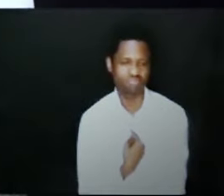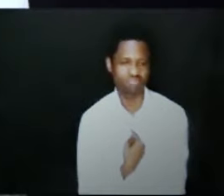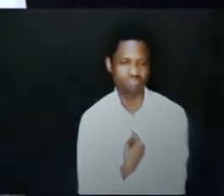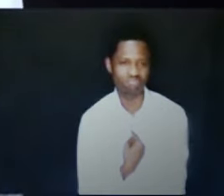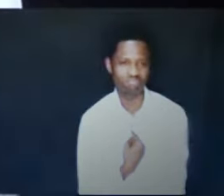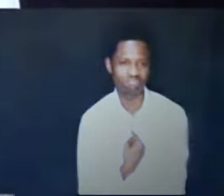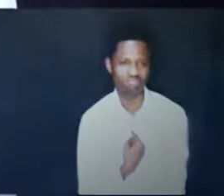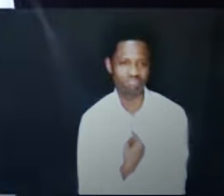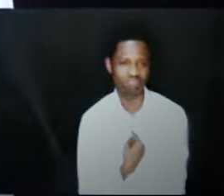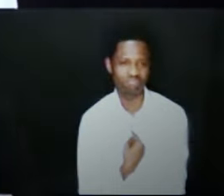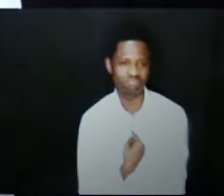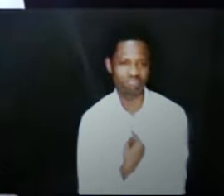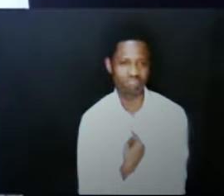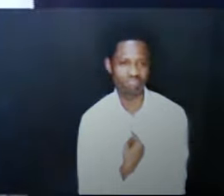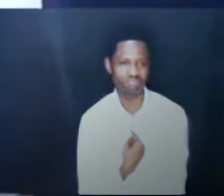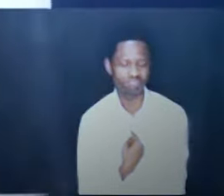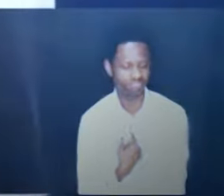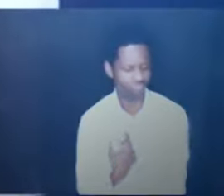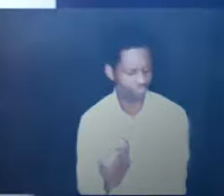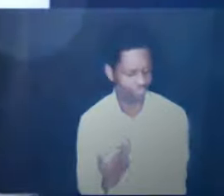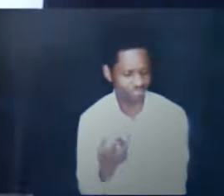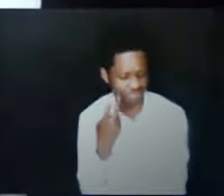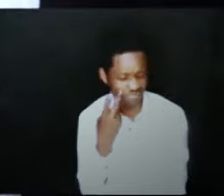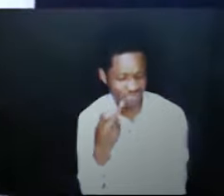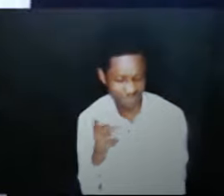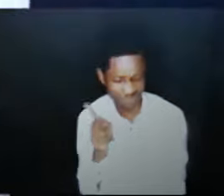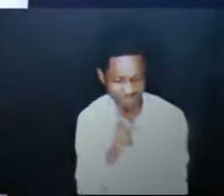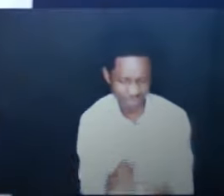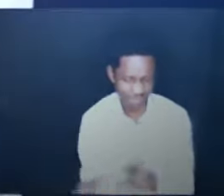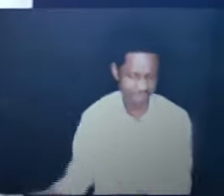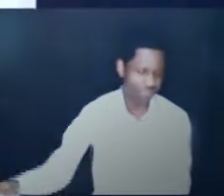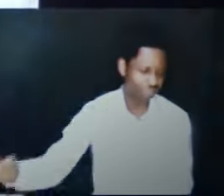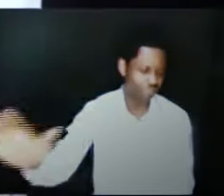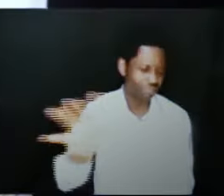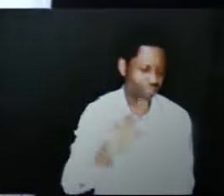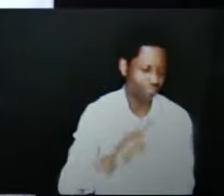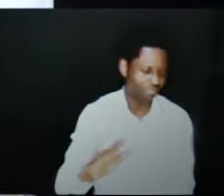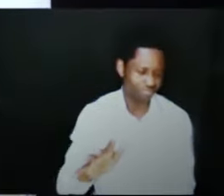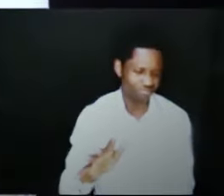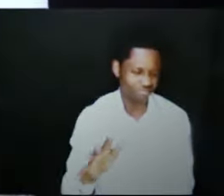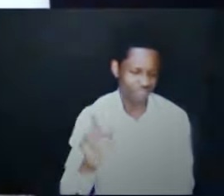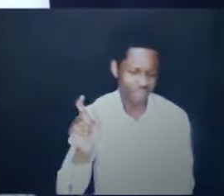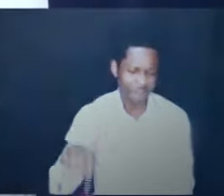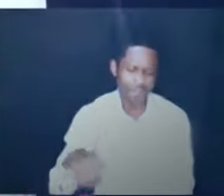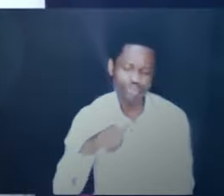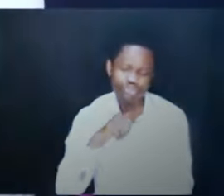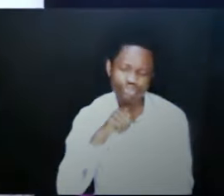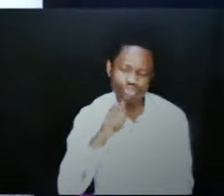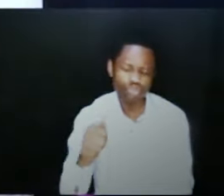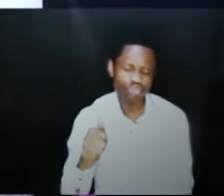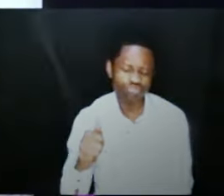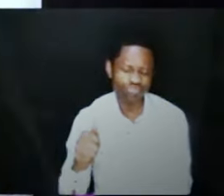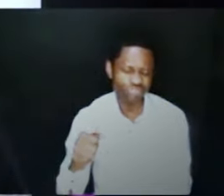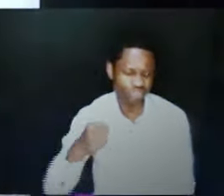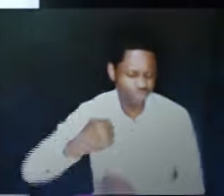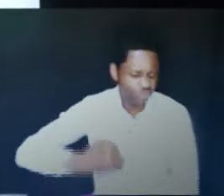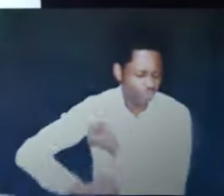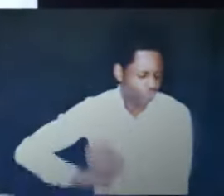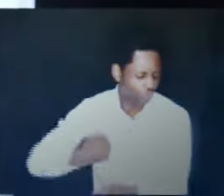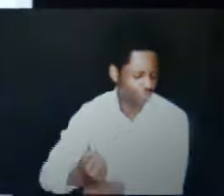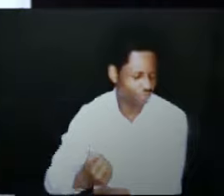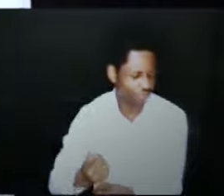because of me. Yeah. You see, people will not have to struggle to believe that Jesus came to die.